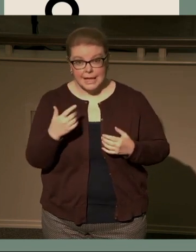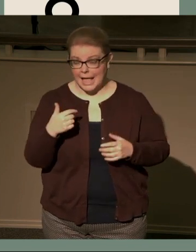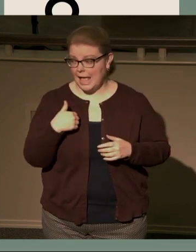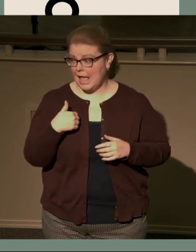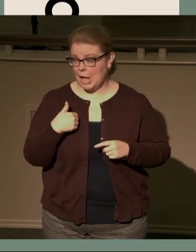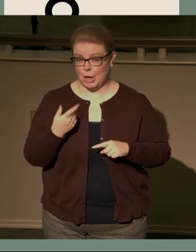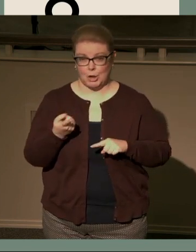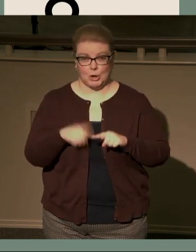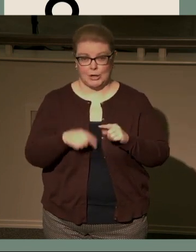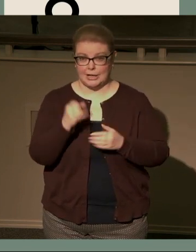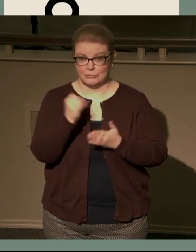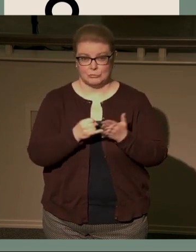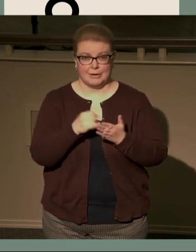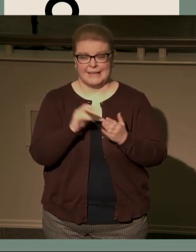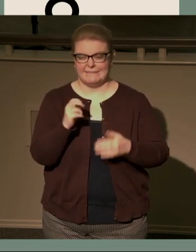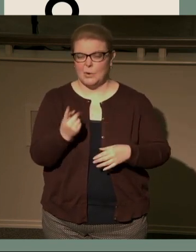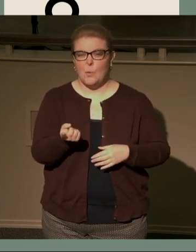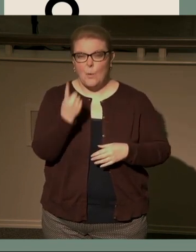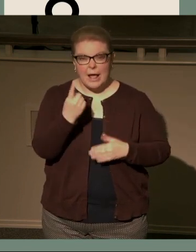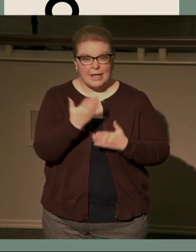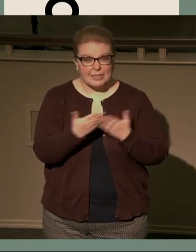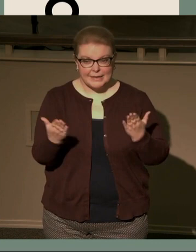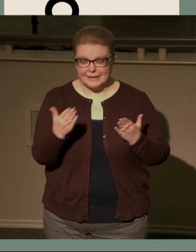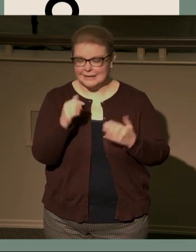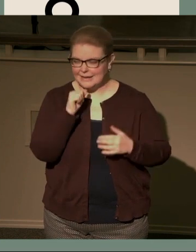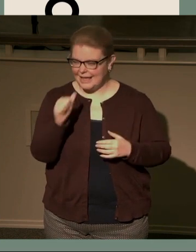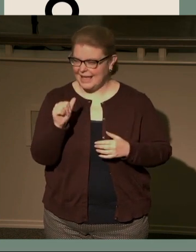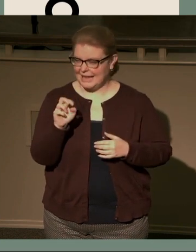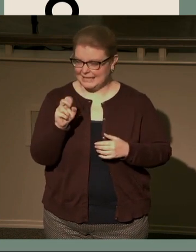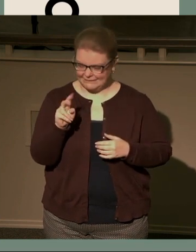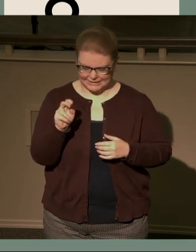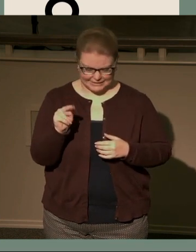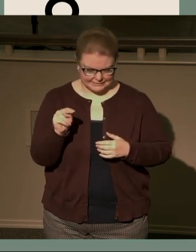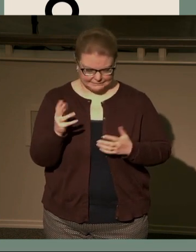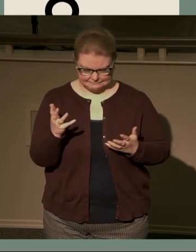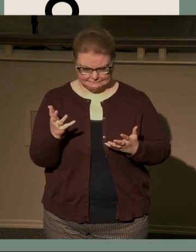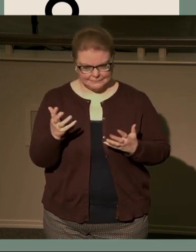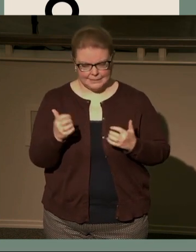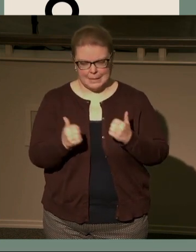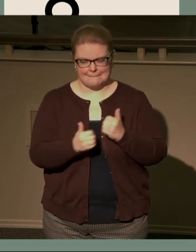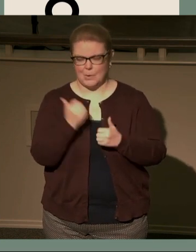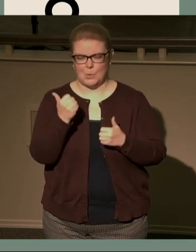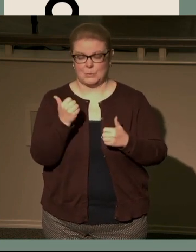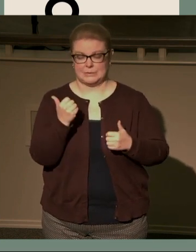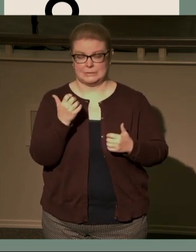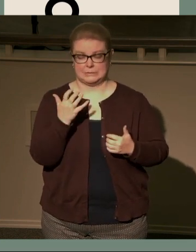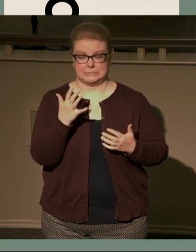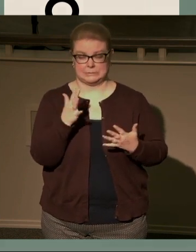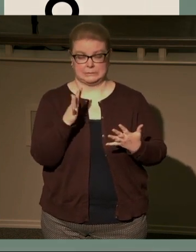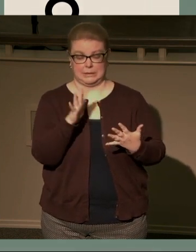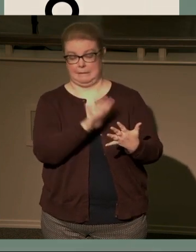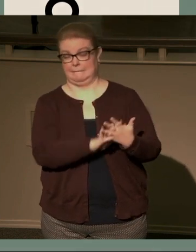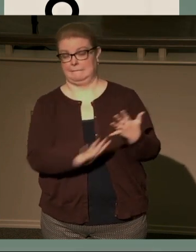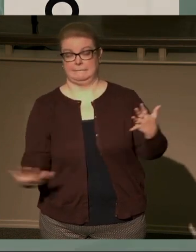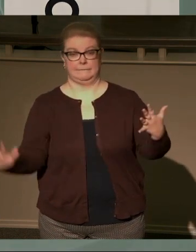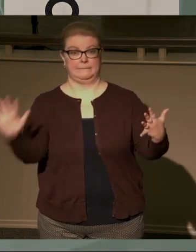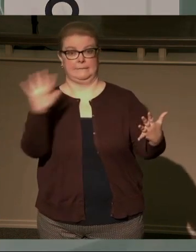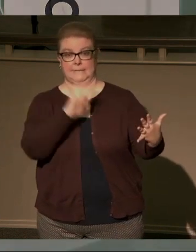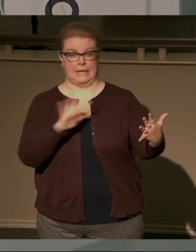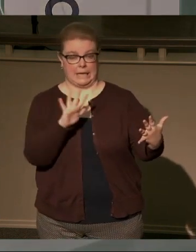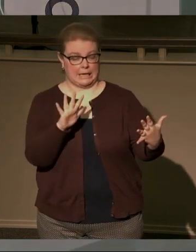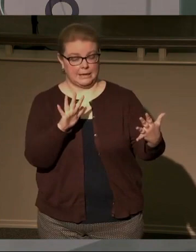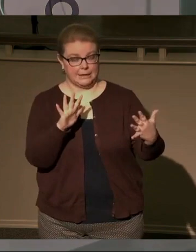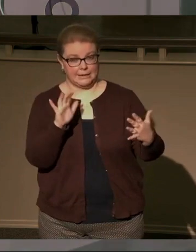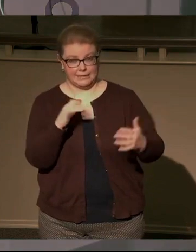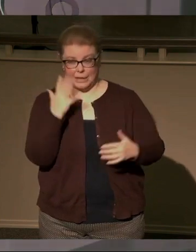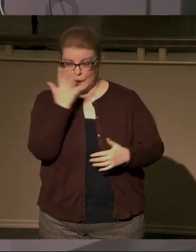a single time, a single thing, not even the most vague abstraction that